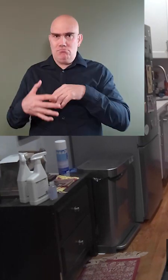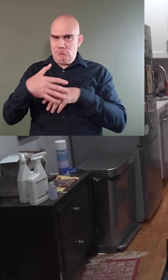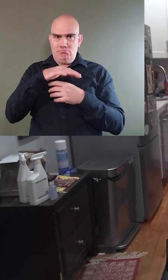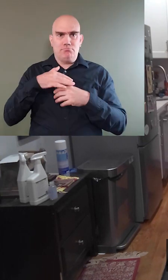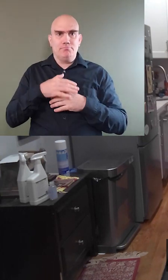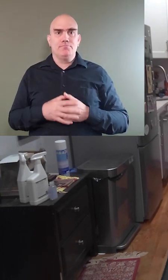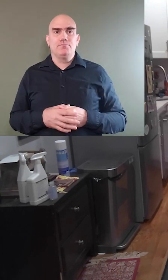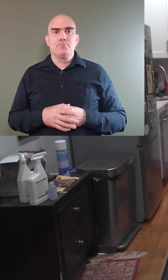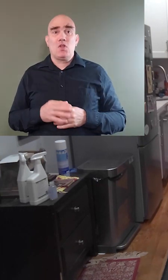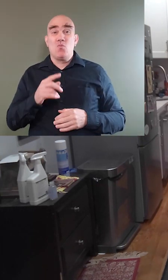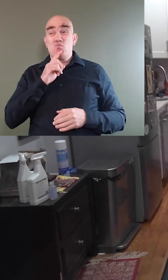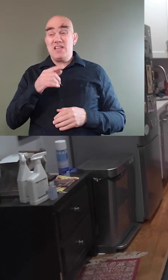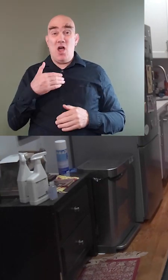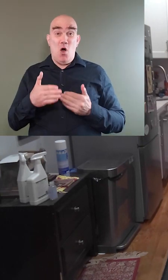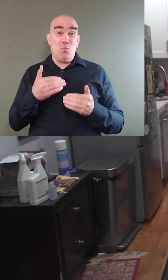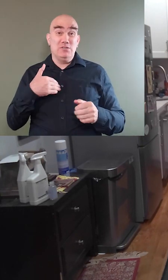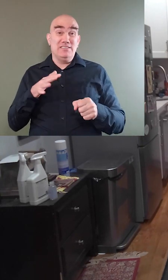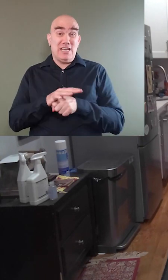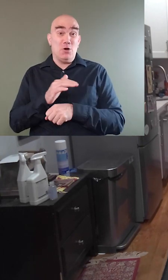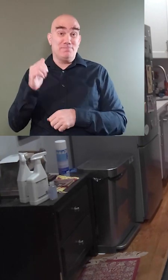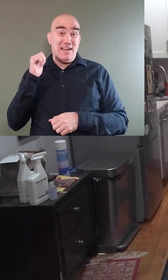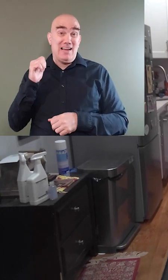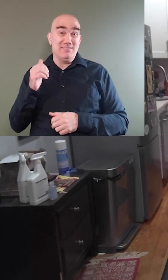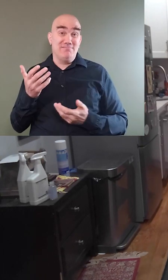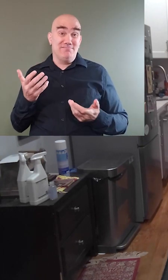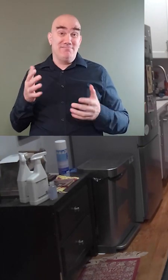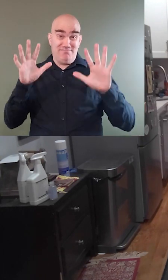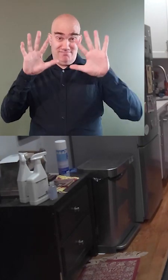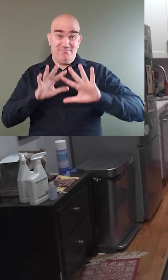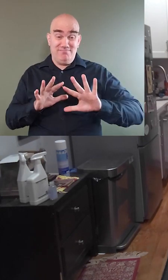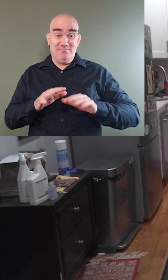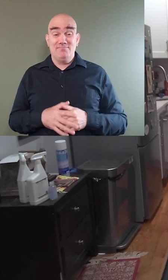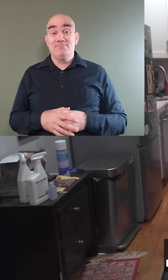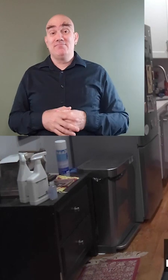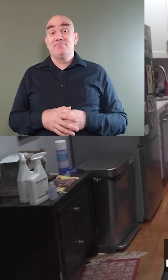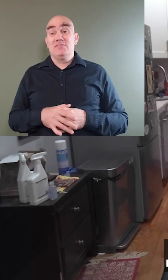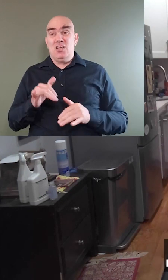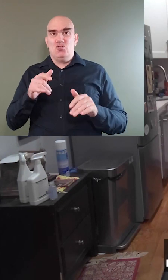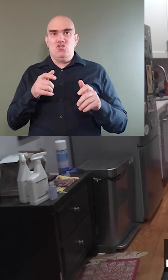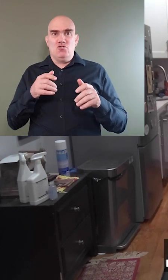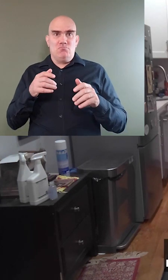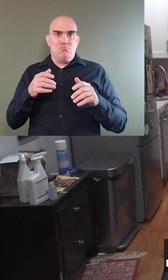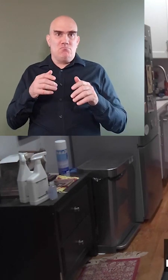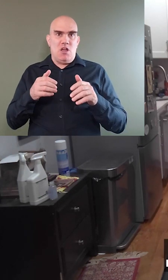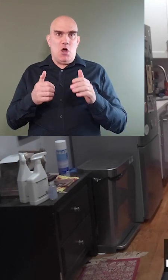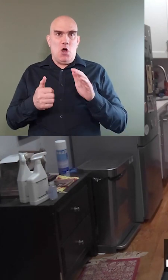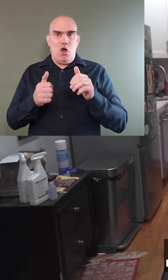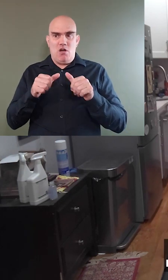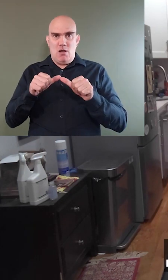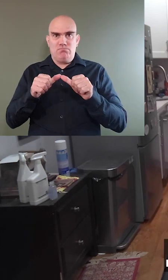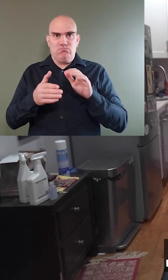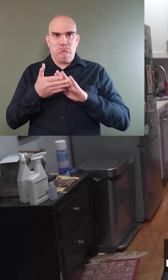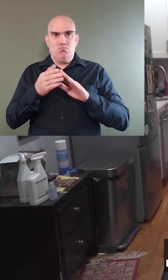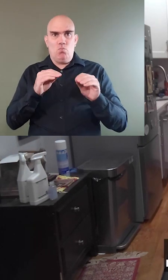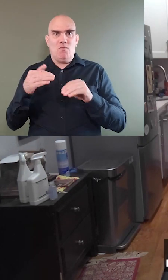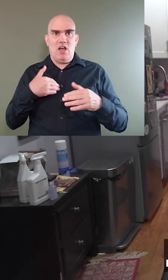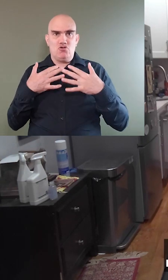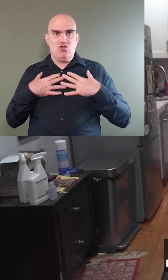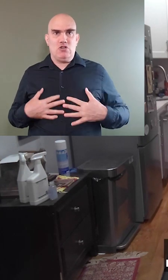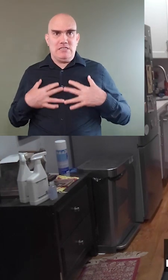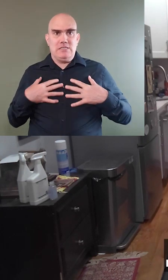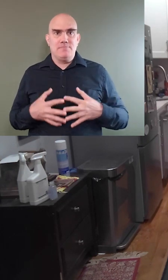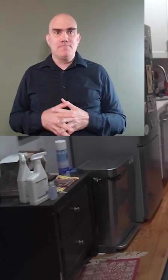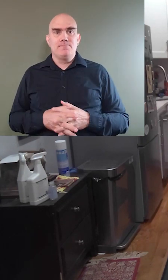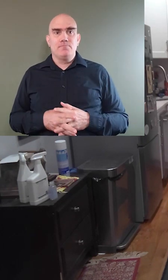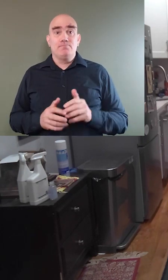upper torso, and really almost our entire back is in charge of moving our whole